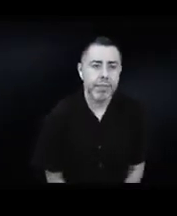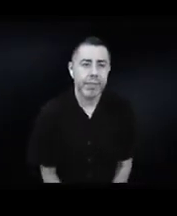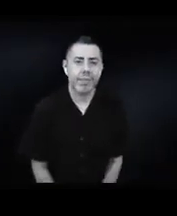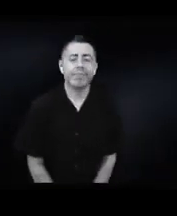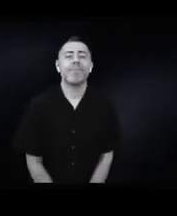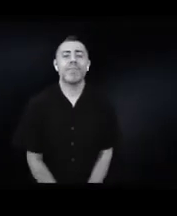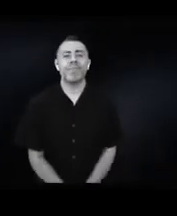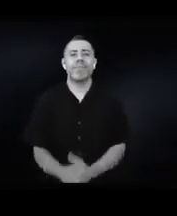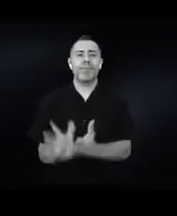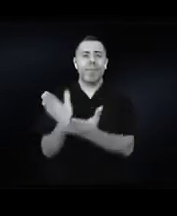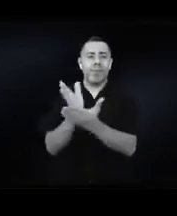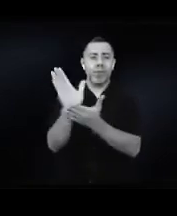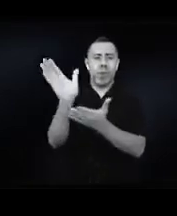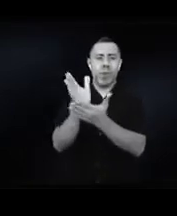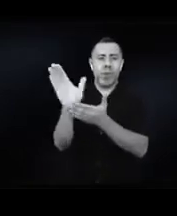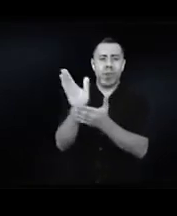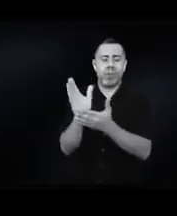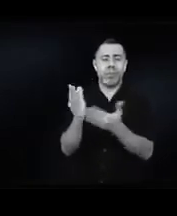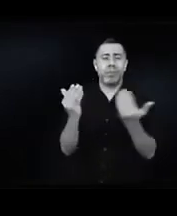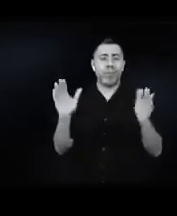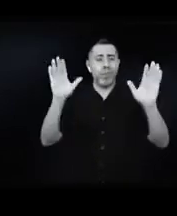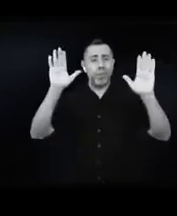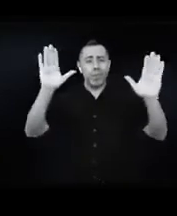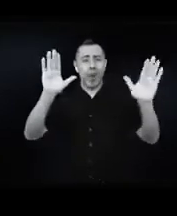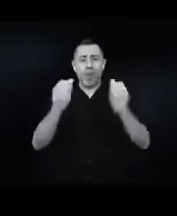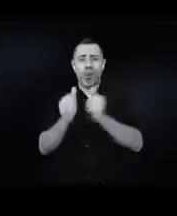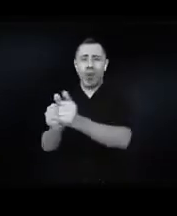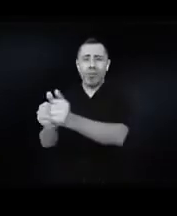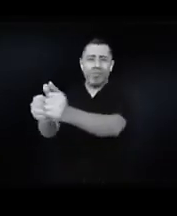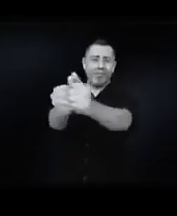All right. Wonderful to be here with everybody.